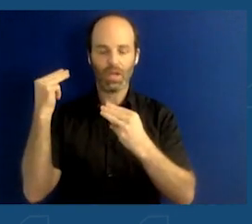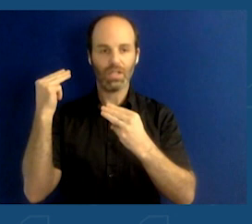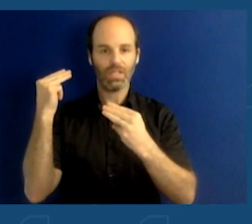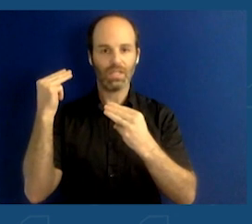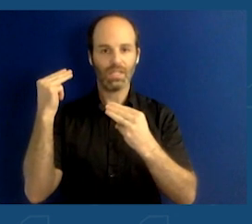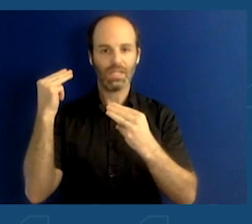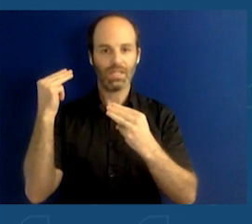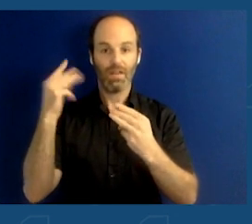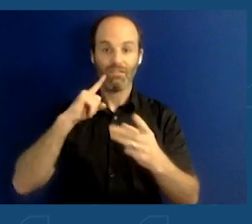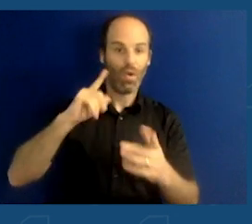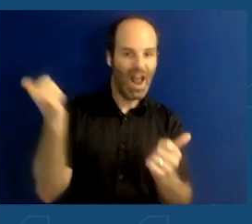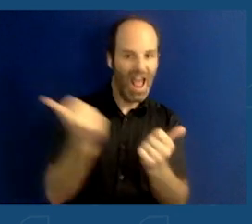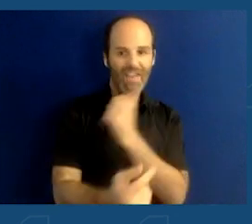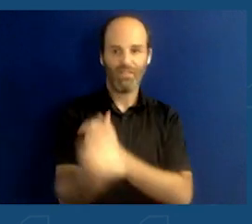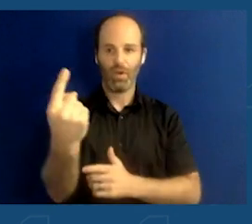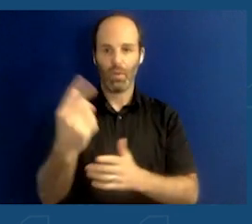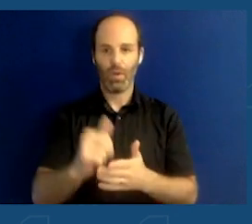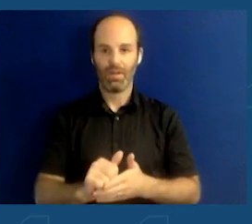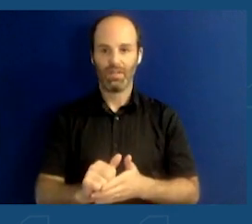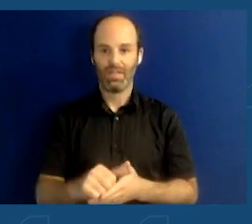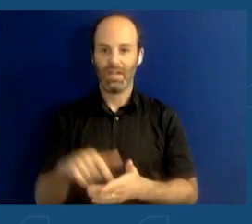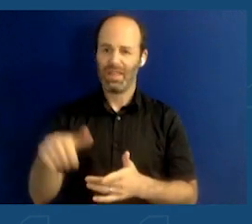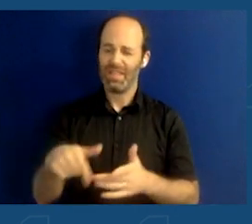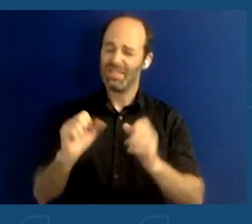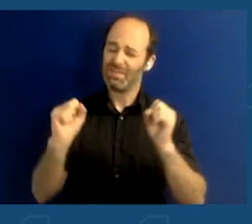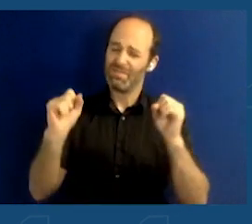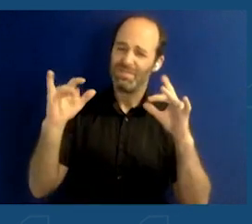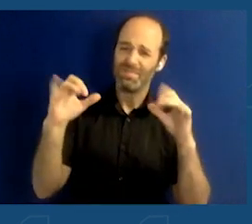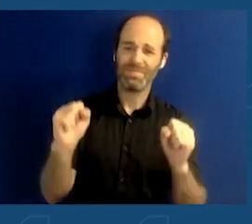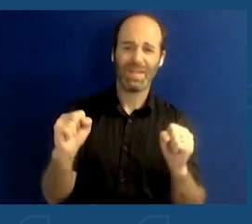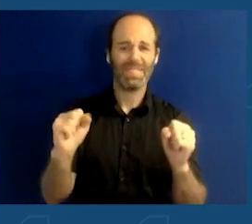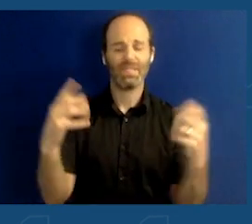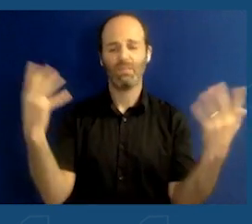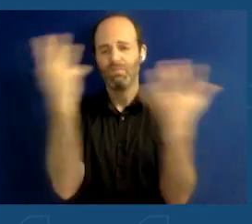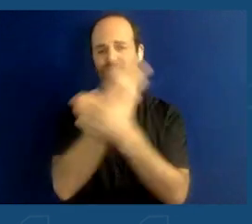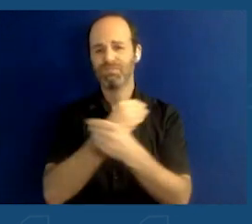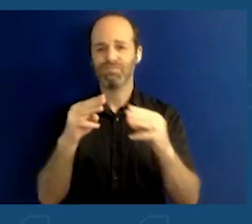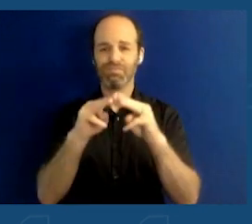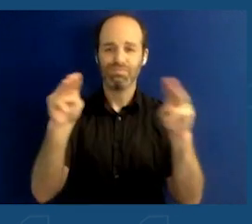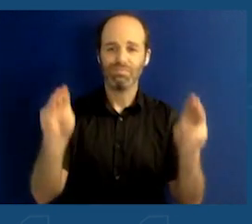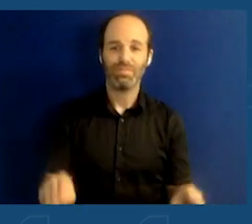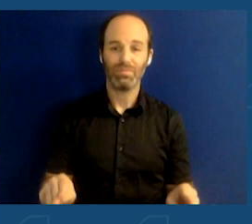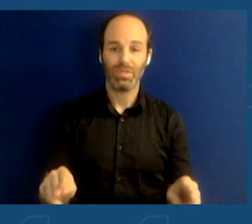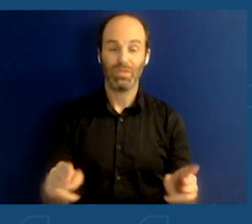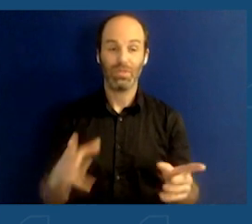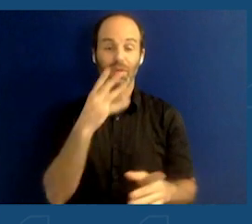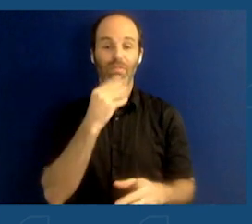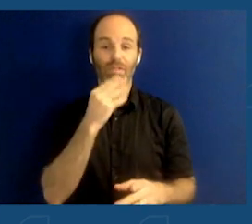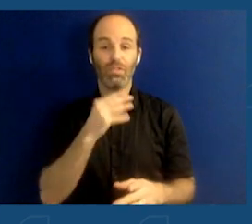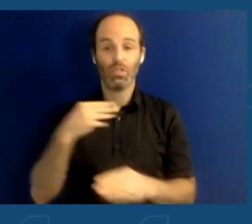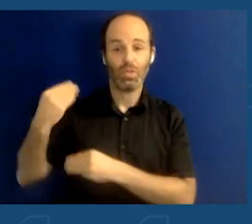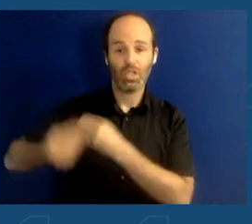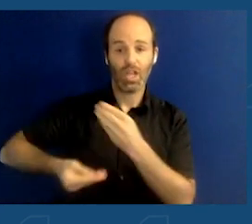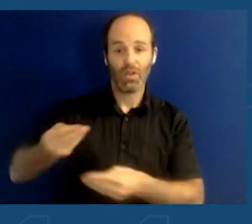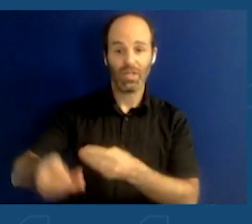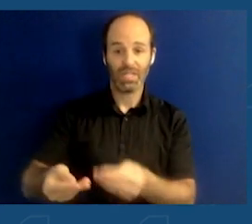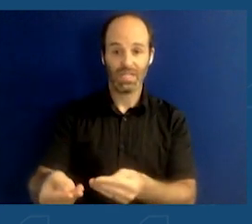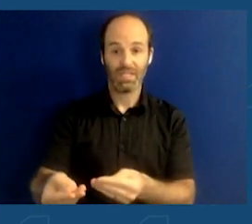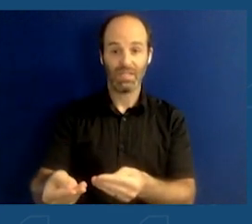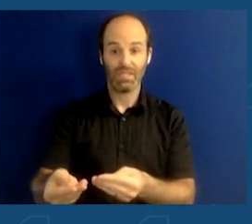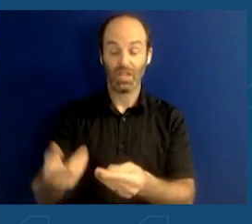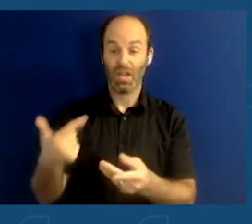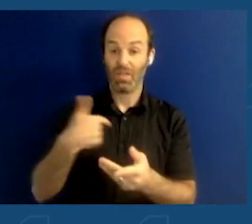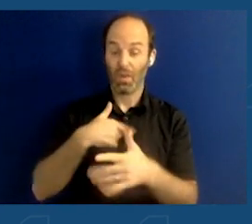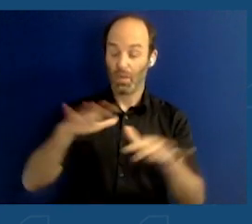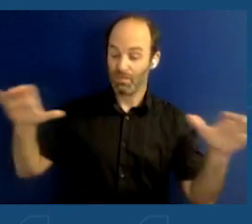This magnificent institution, this beautiful museum of Jewish heritage that we are